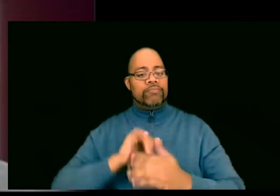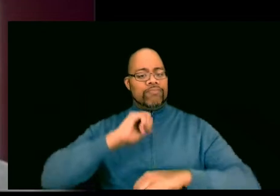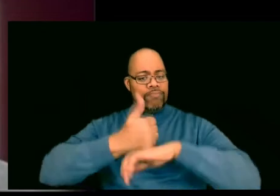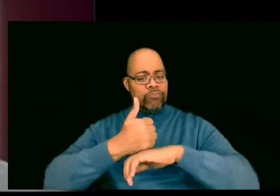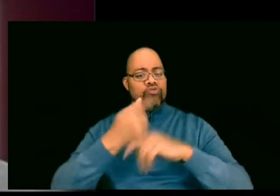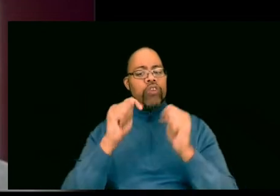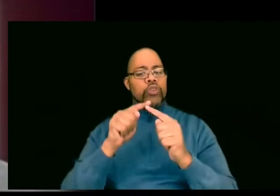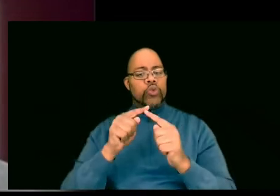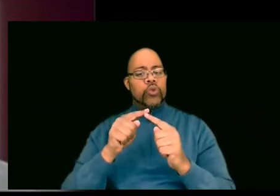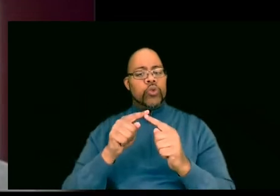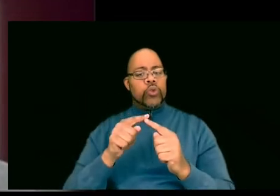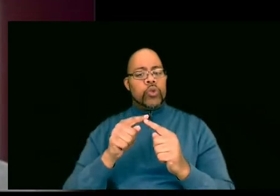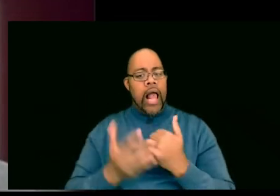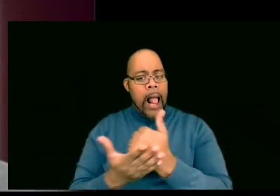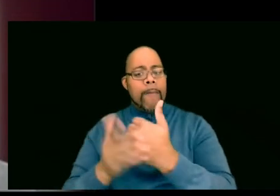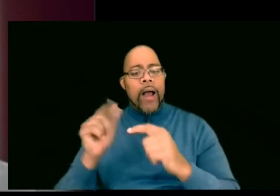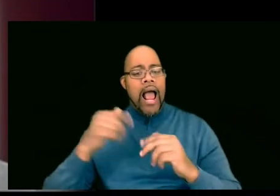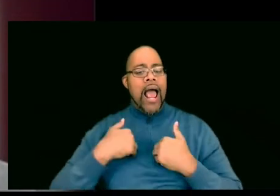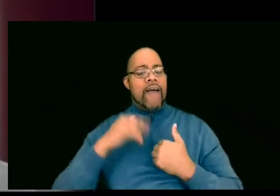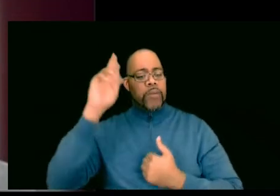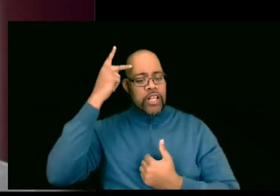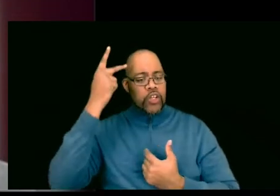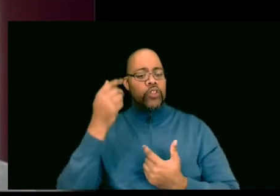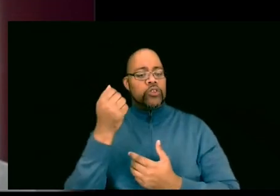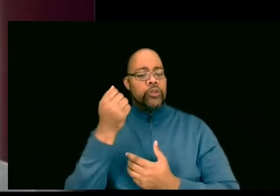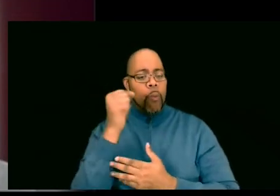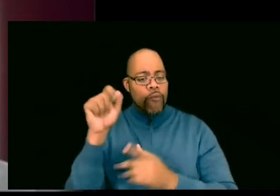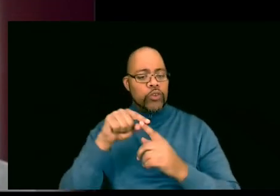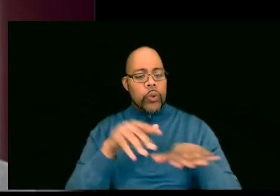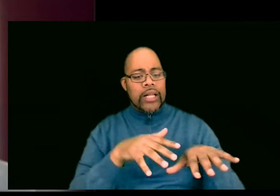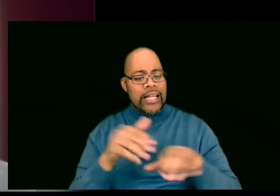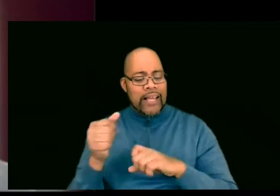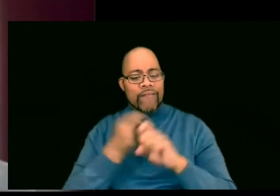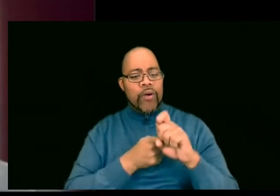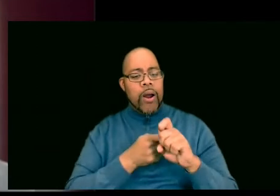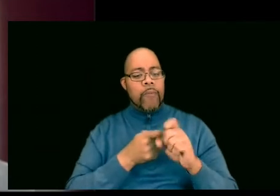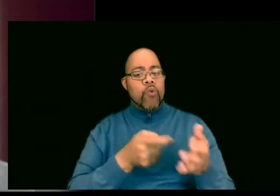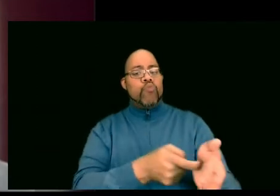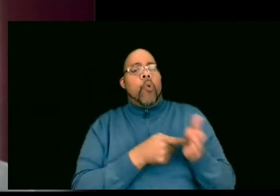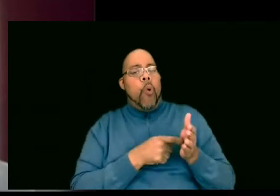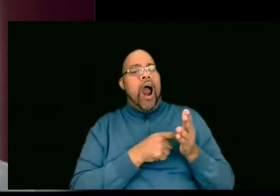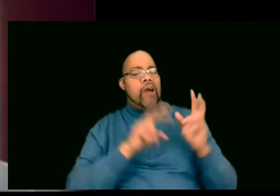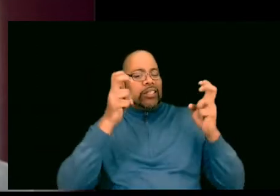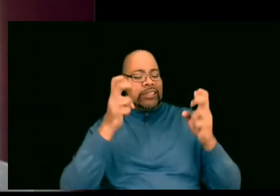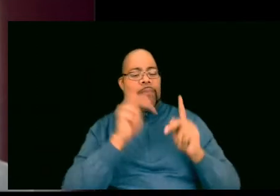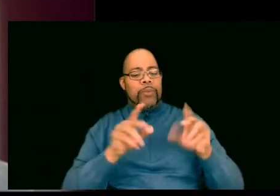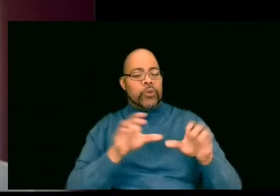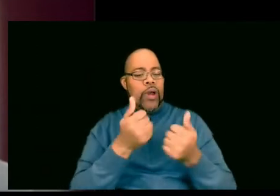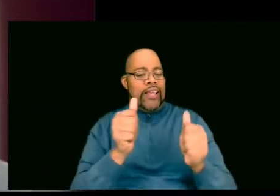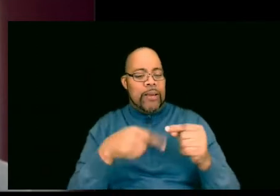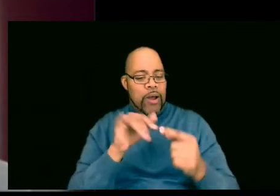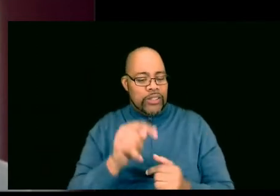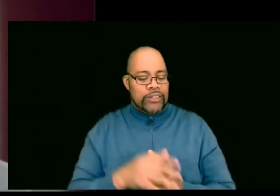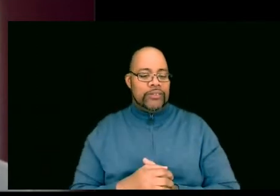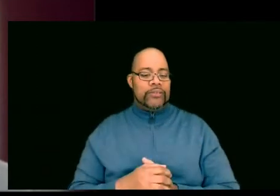that were put in and tried to follow. But you had politically the movement to move away from requiring people to